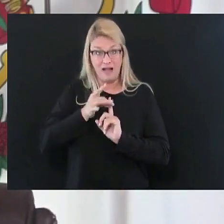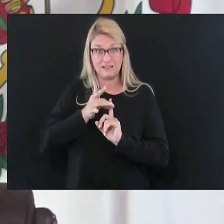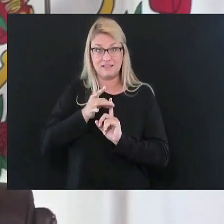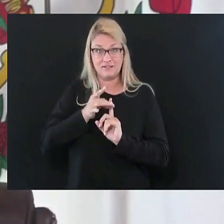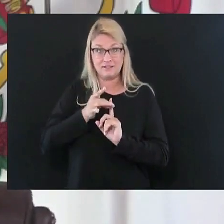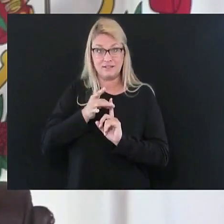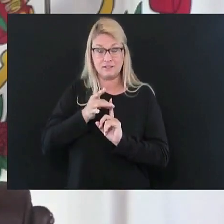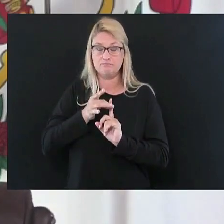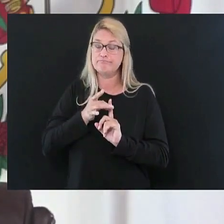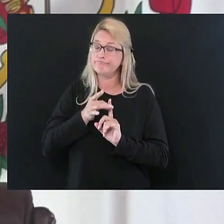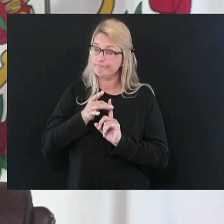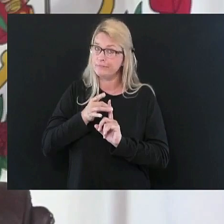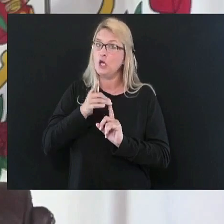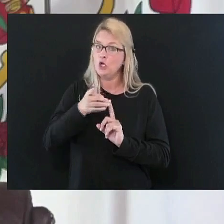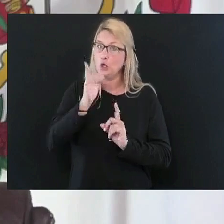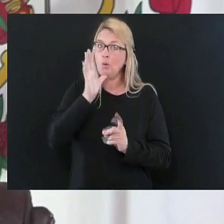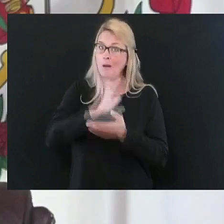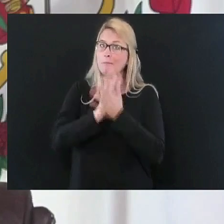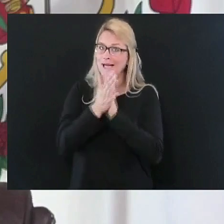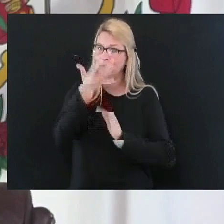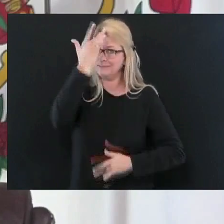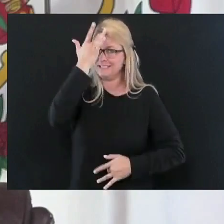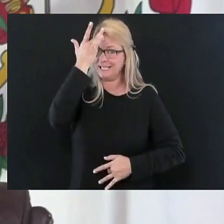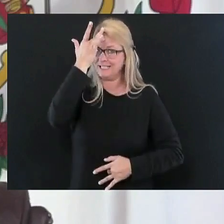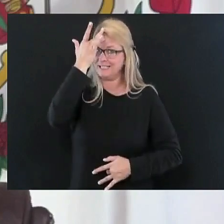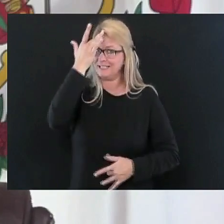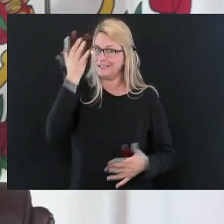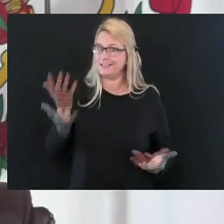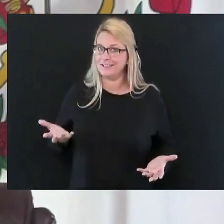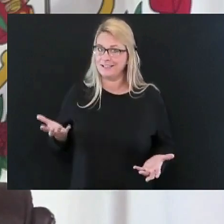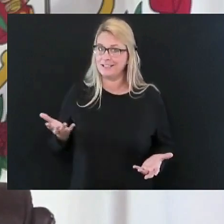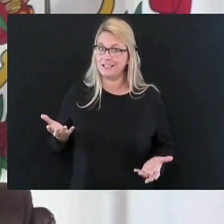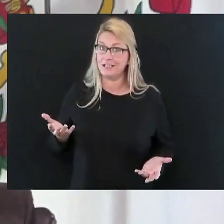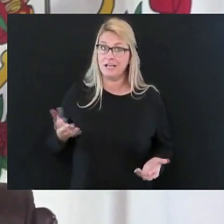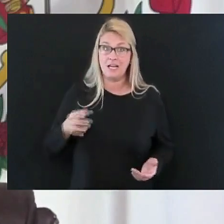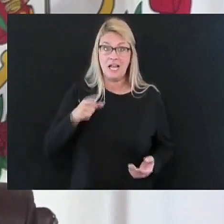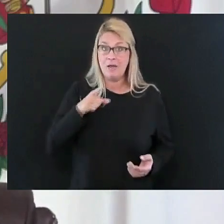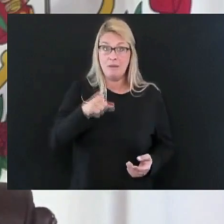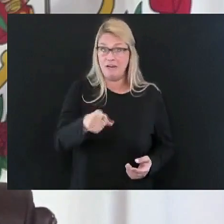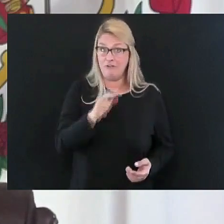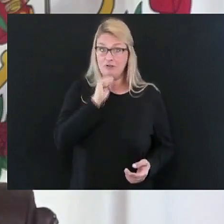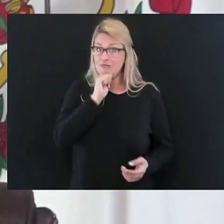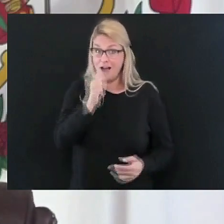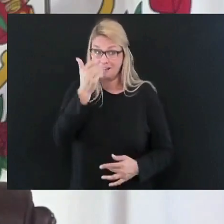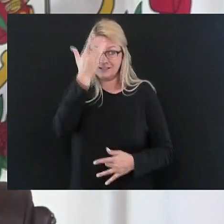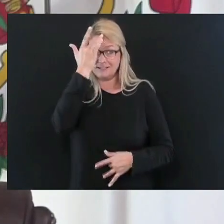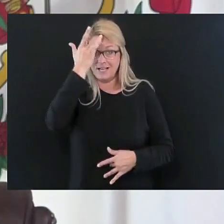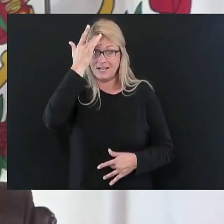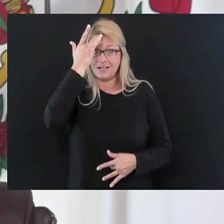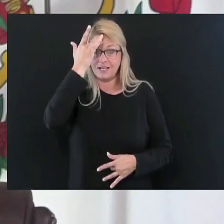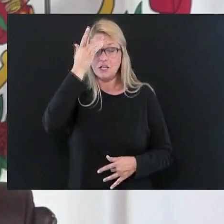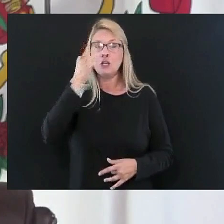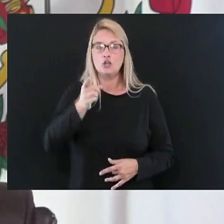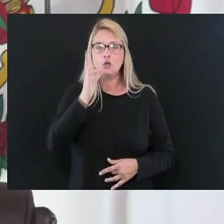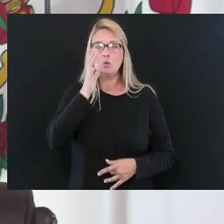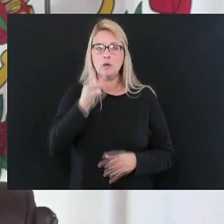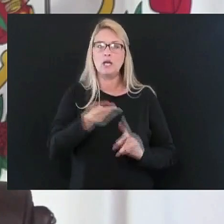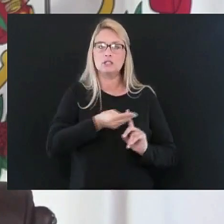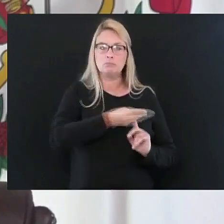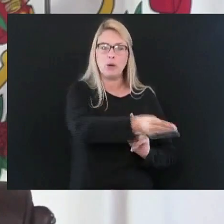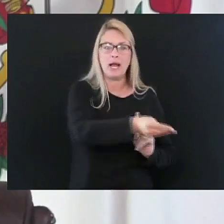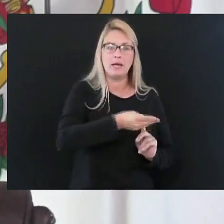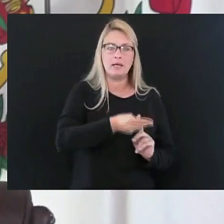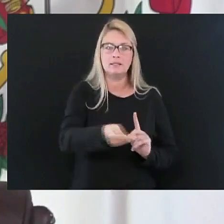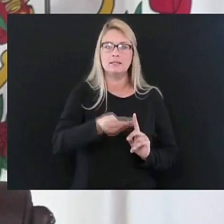you're probably going to get sick. But if you don't get sick, you're going to give it to somebody that's